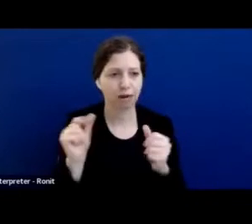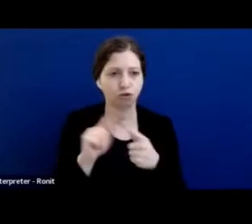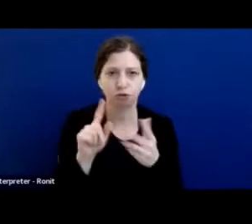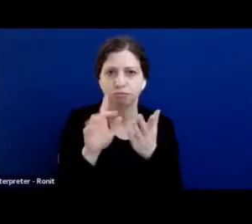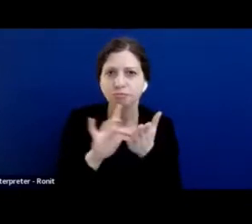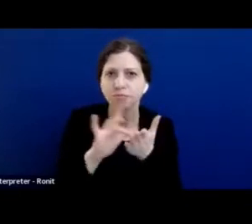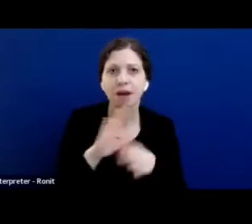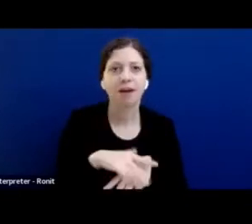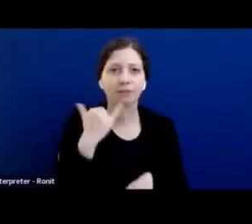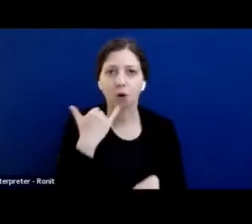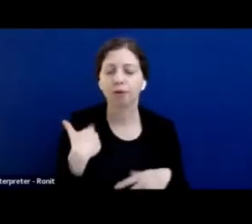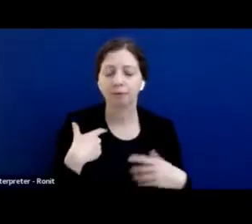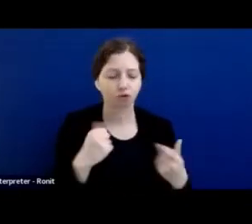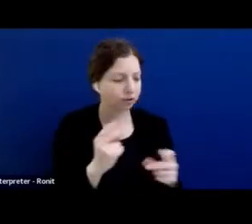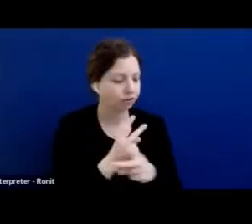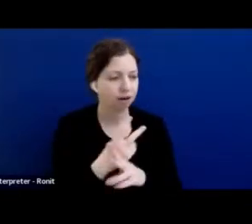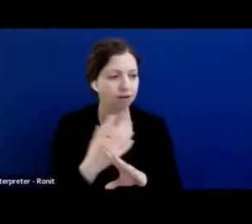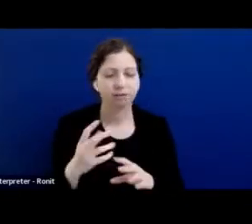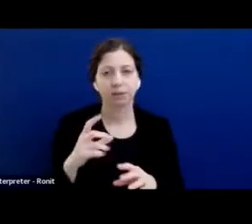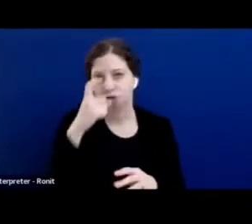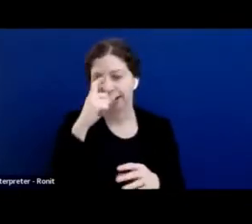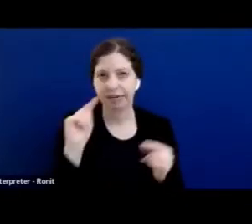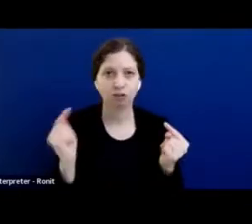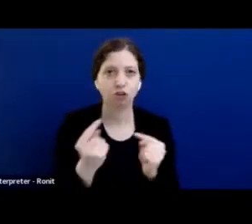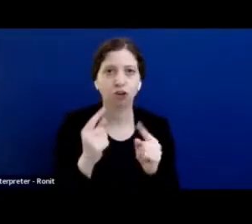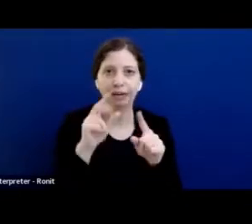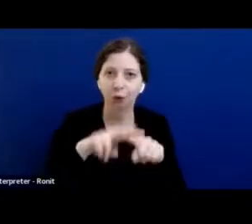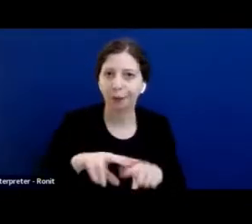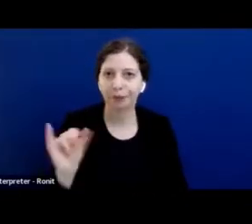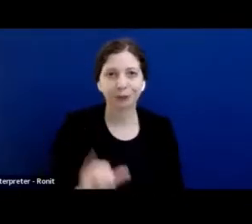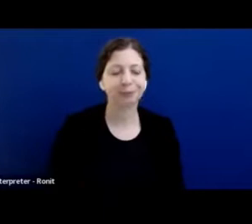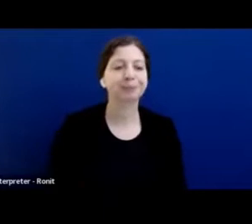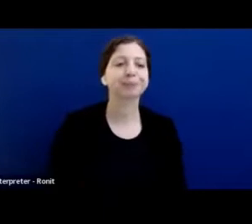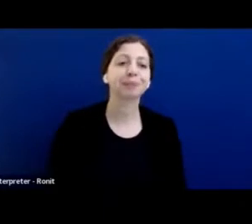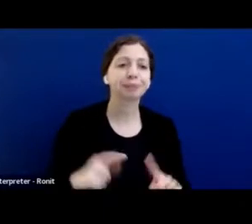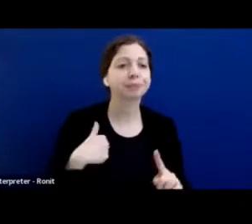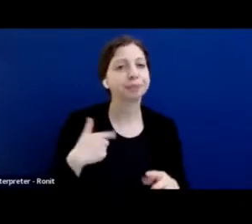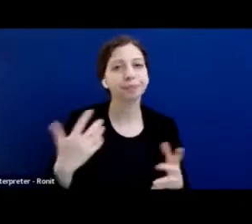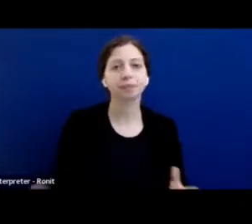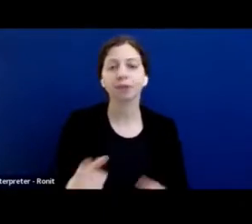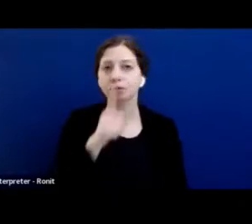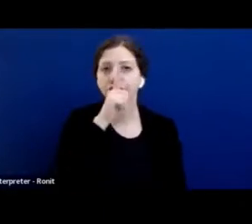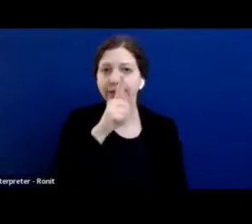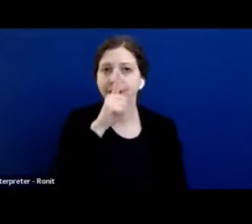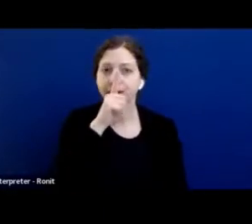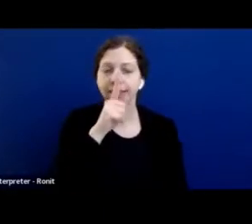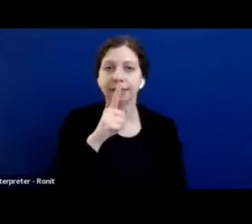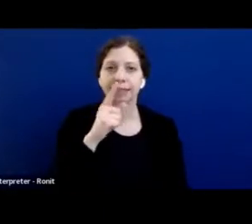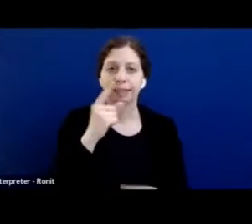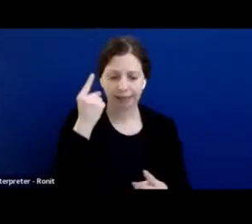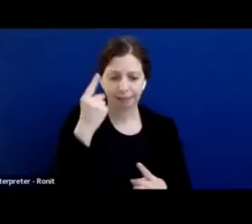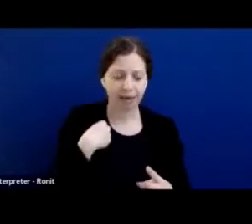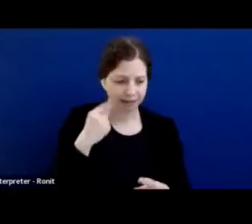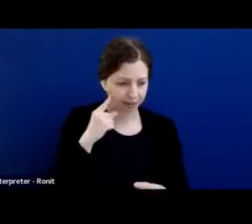and figure out while I was trying to Google some of the brain injury lingo. But I want to really, really think about, I think it